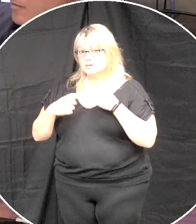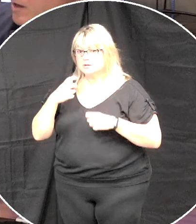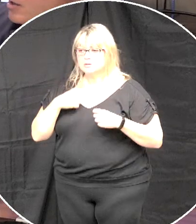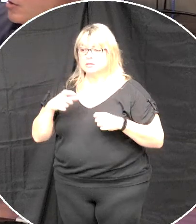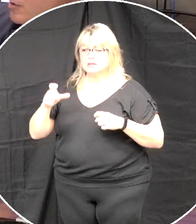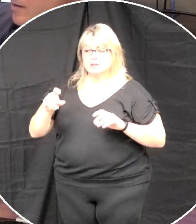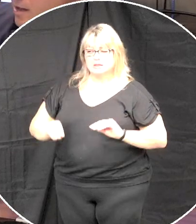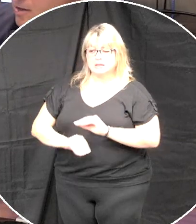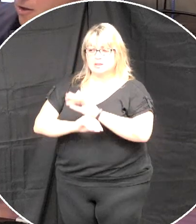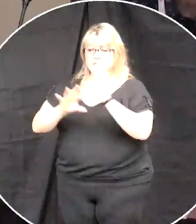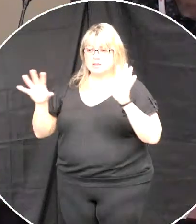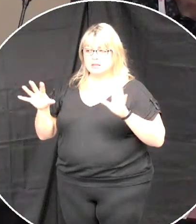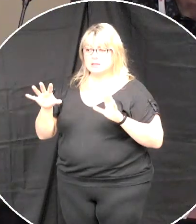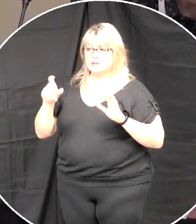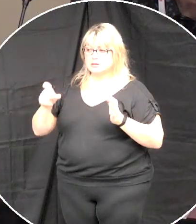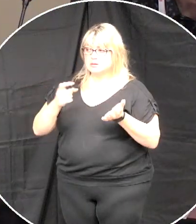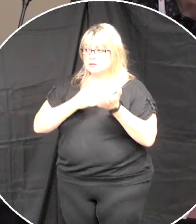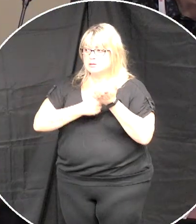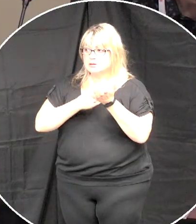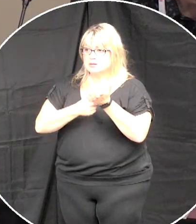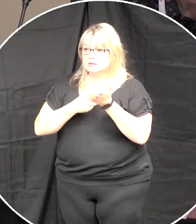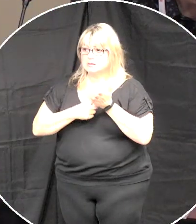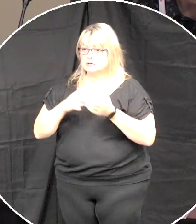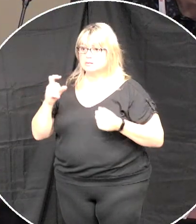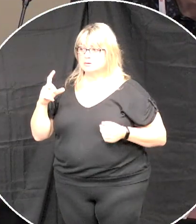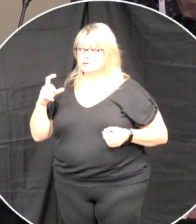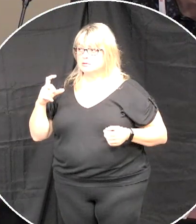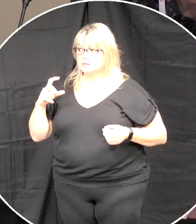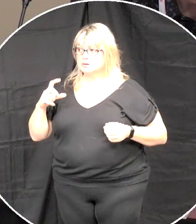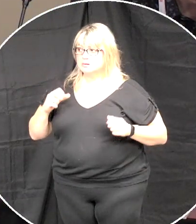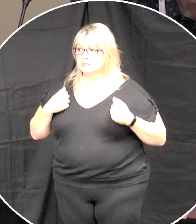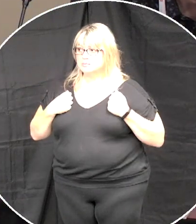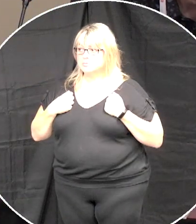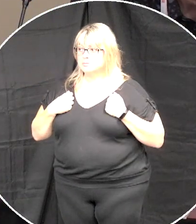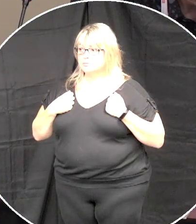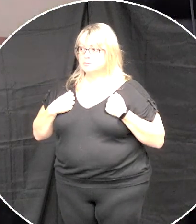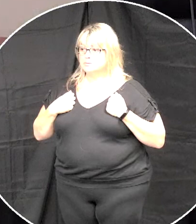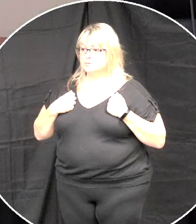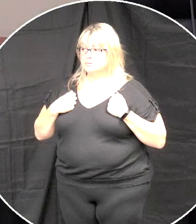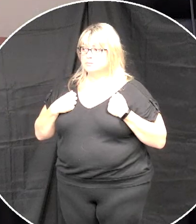any clarifications, or have any discussion that we feel might be necessary.